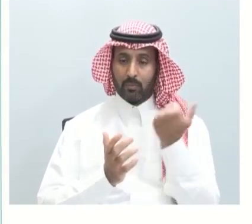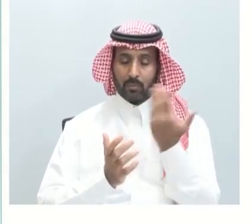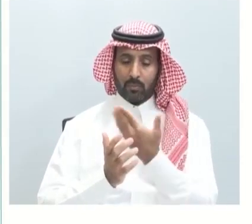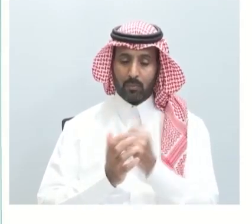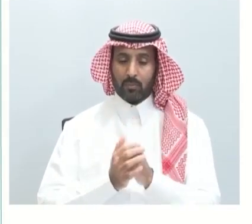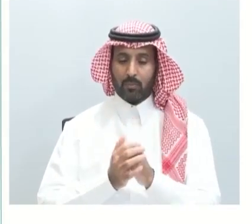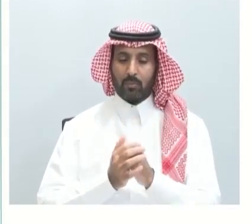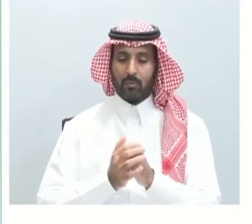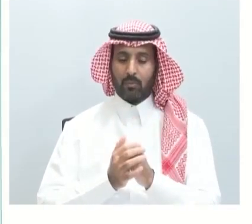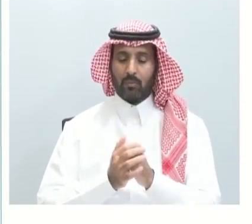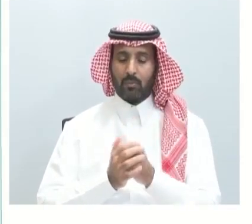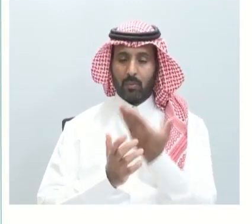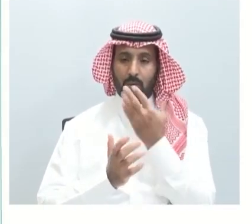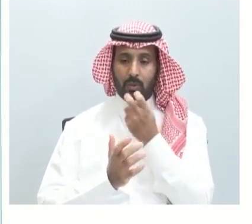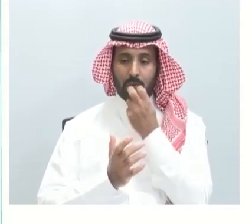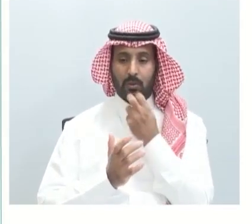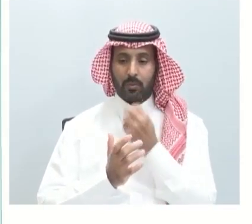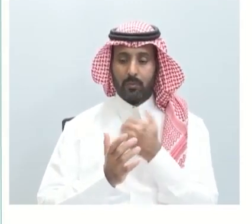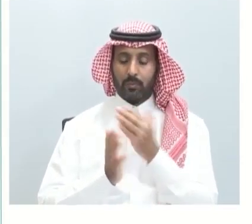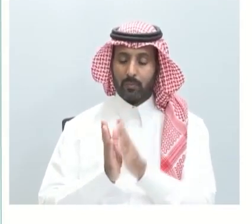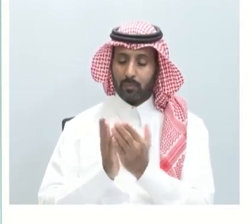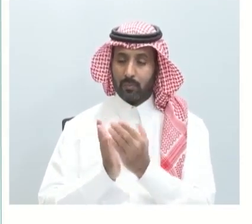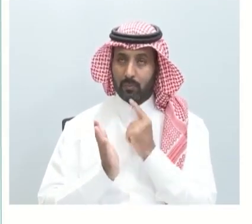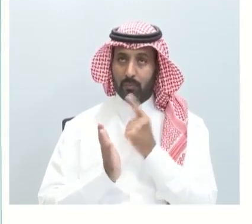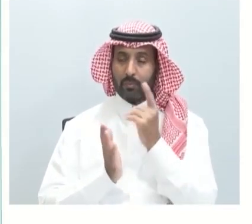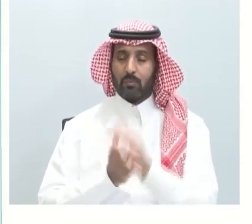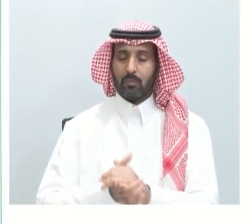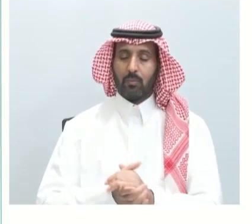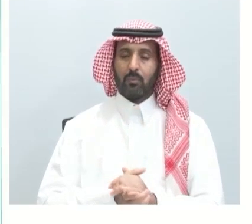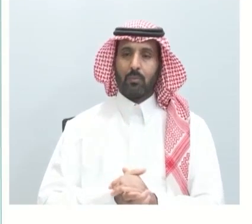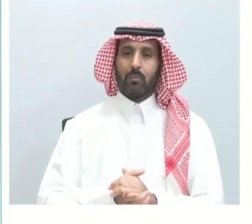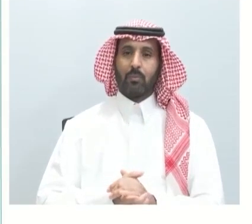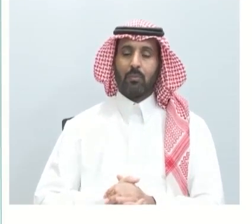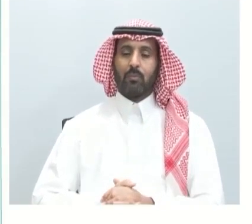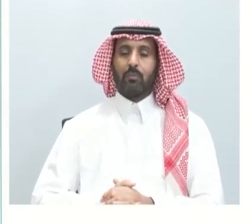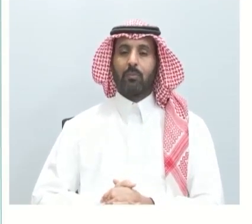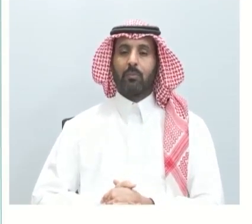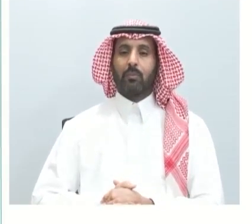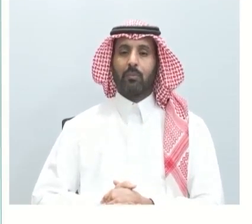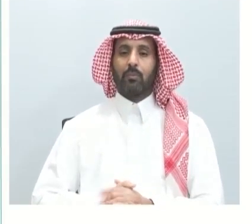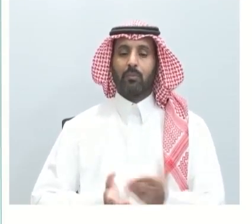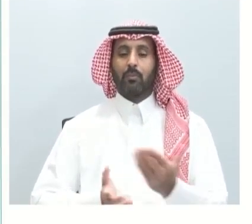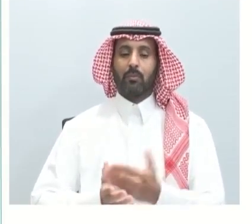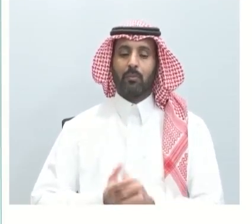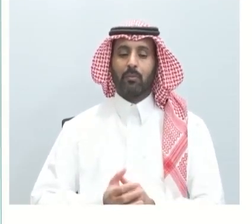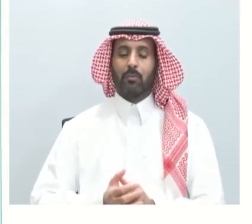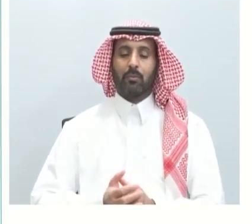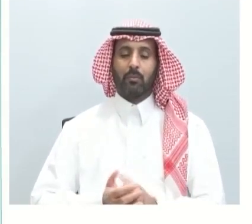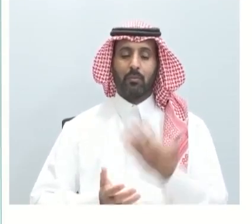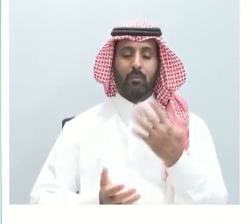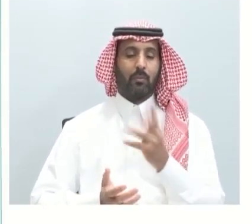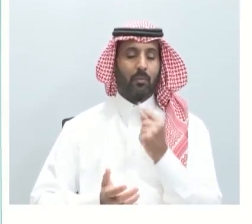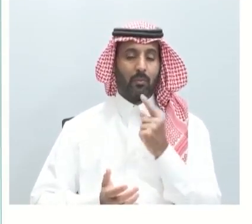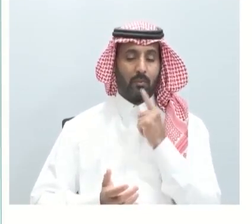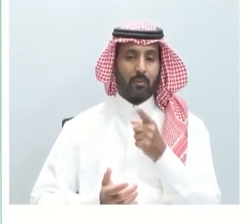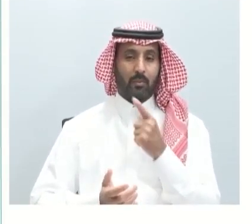read is the Holy Quran. So what's the best book you've ever read? The best book I've ever read is the Holy Quran. Number five, what's